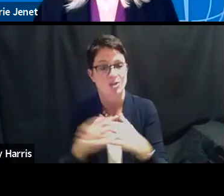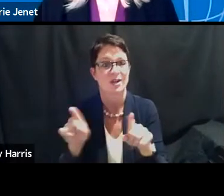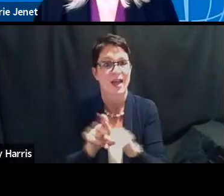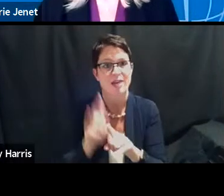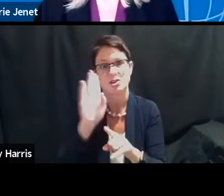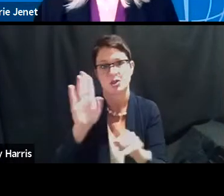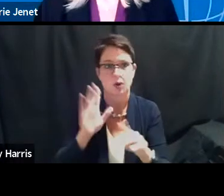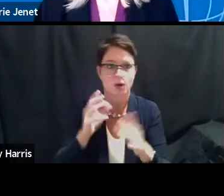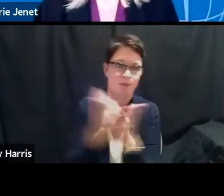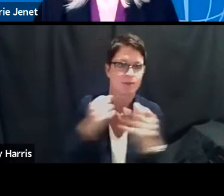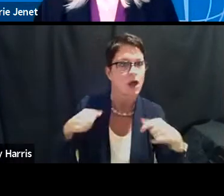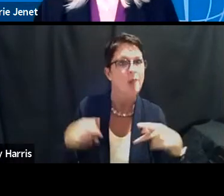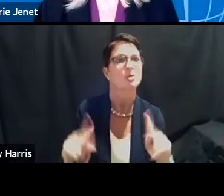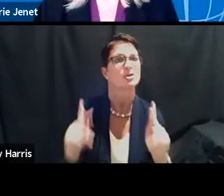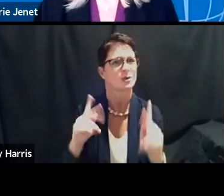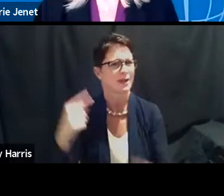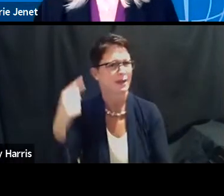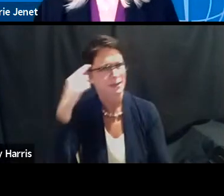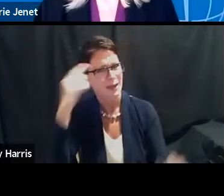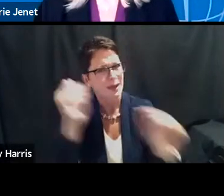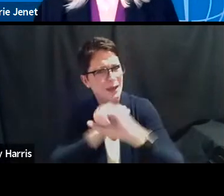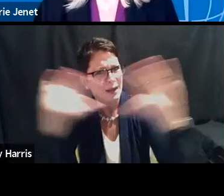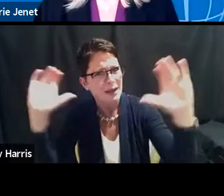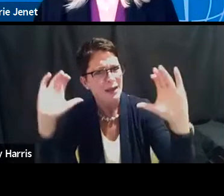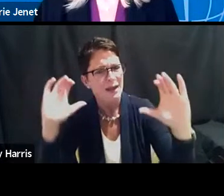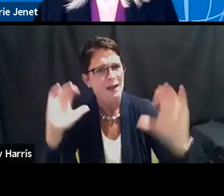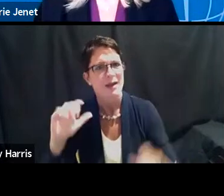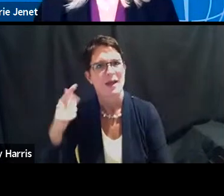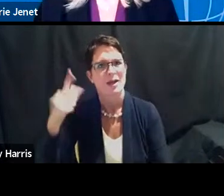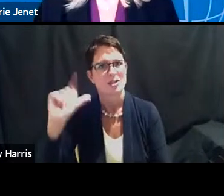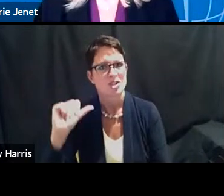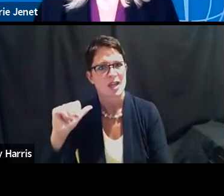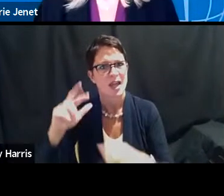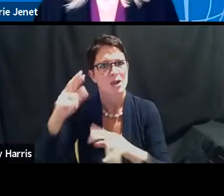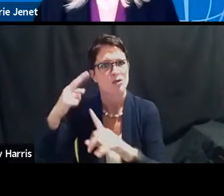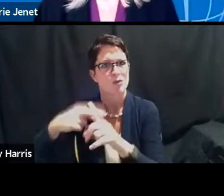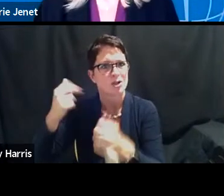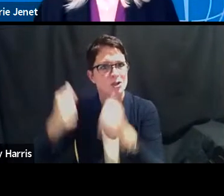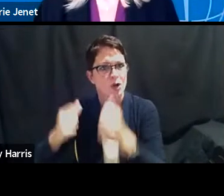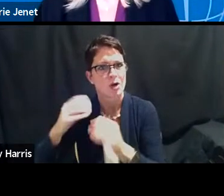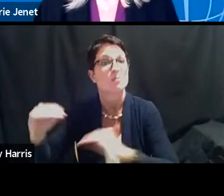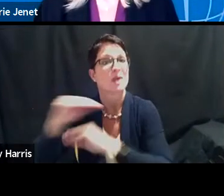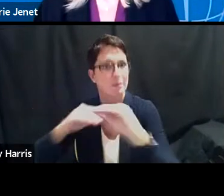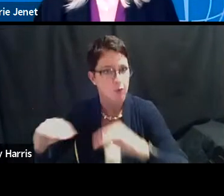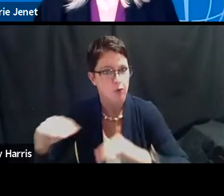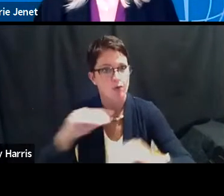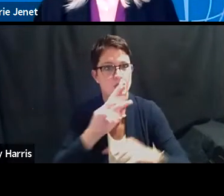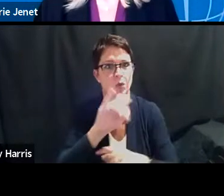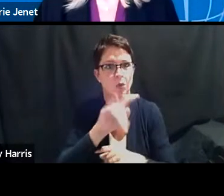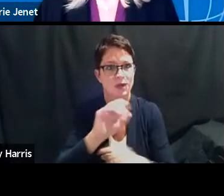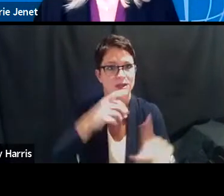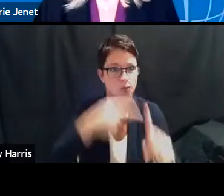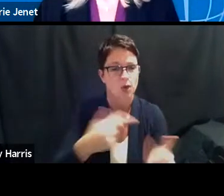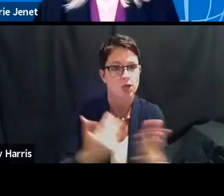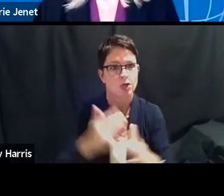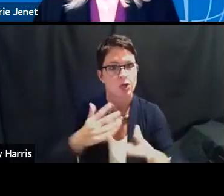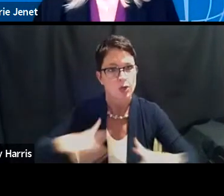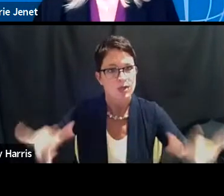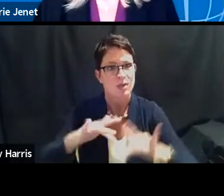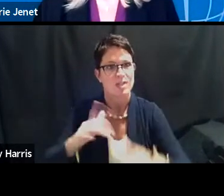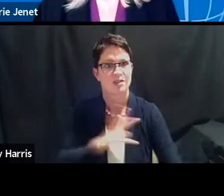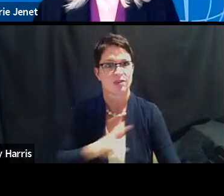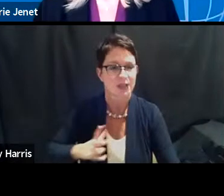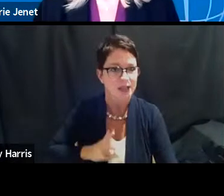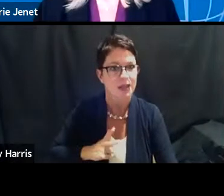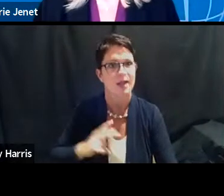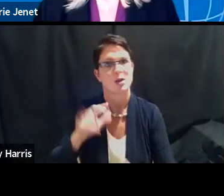your opportunity. Think about it. Eventually, the LaGuardia rental cars might move to Willard's Point, giving you new plots of land for parks and community